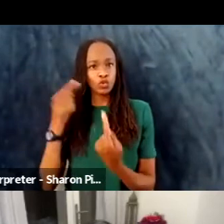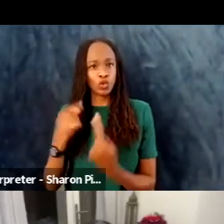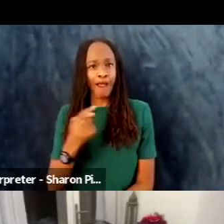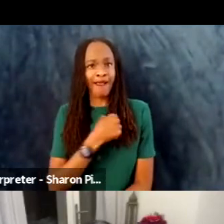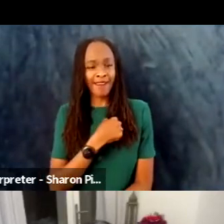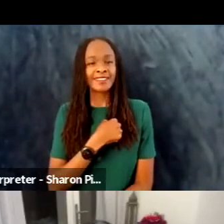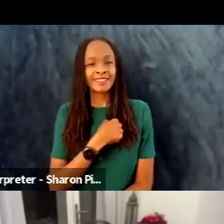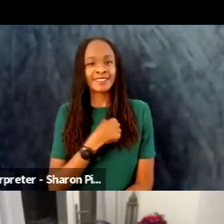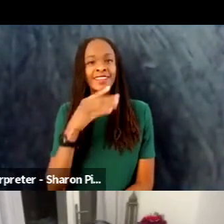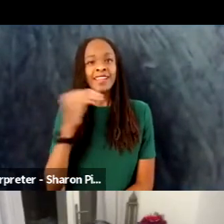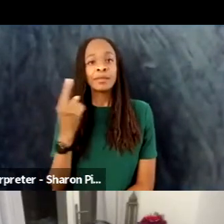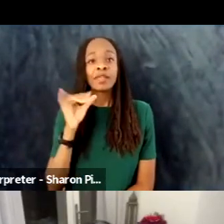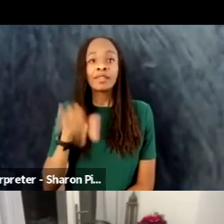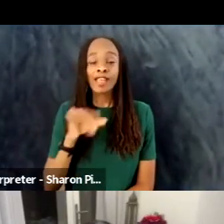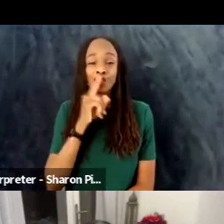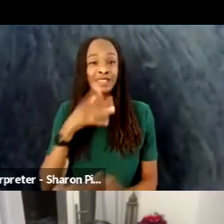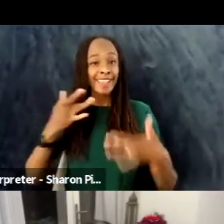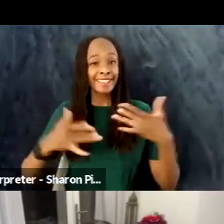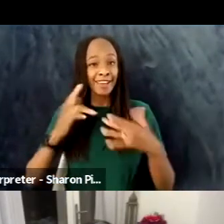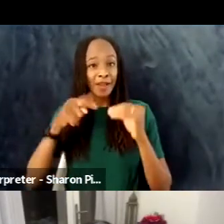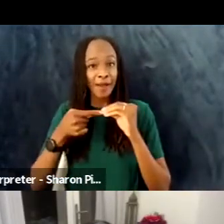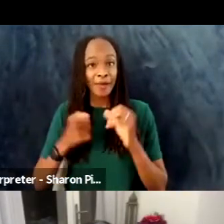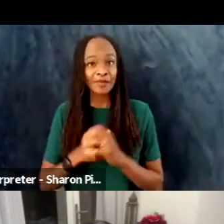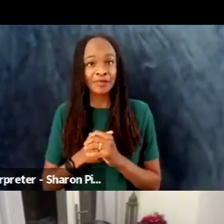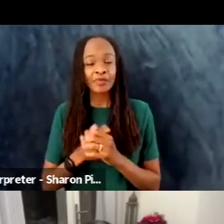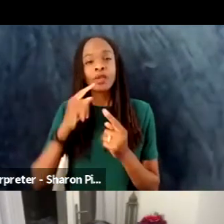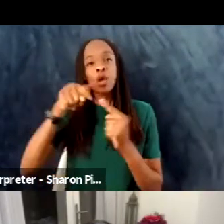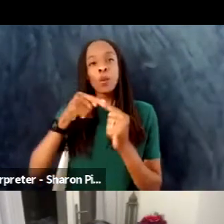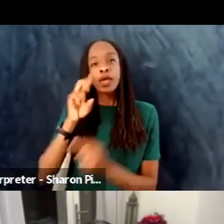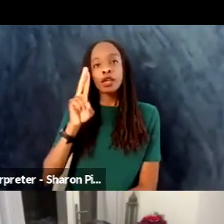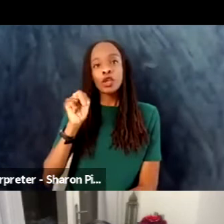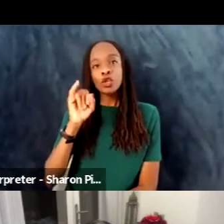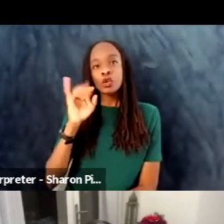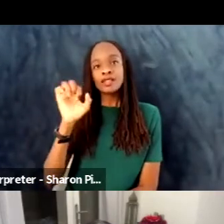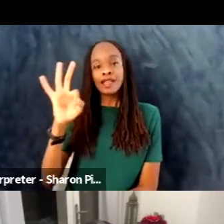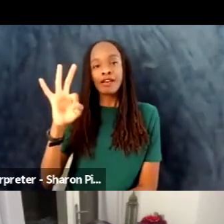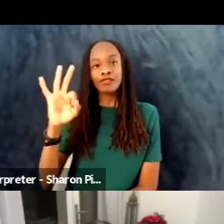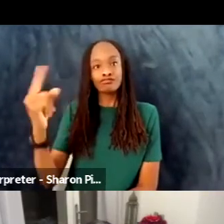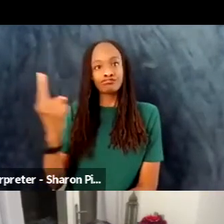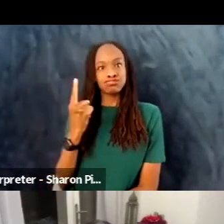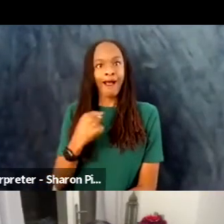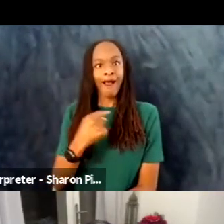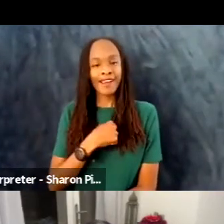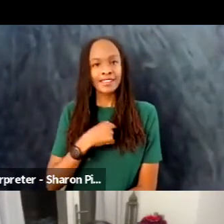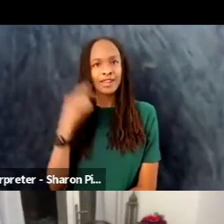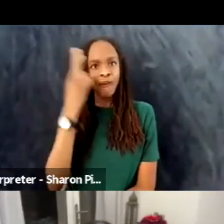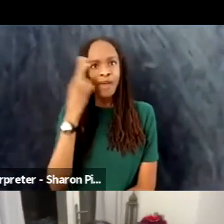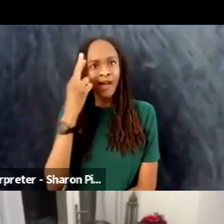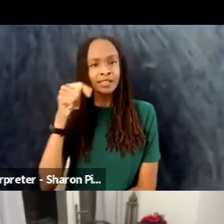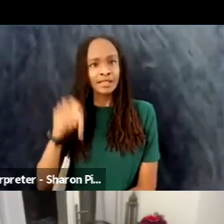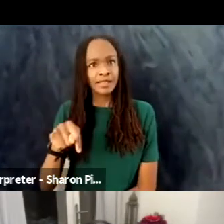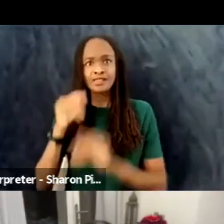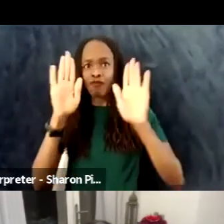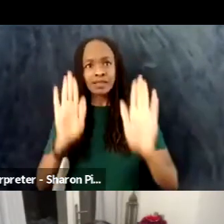and something we're very excited about. When UNICEF approached us and when we realized that this is a